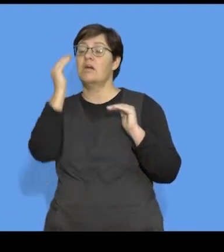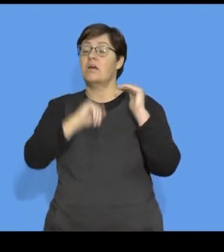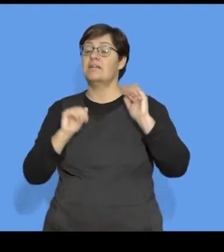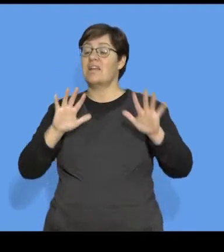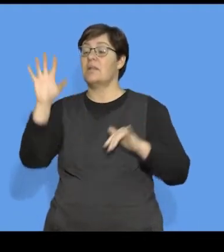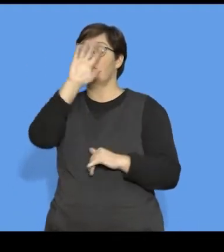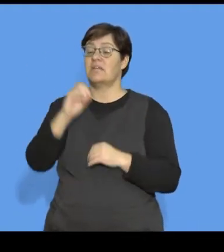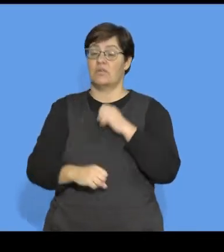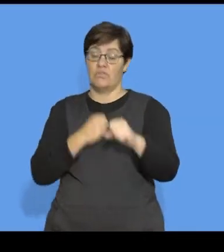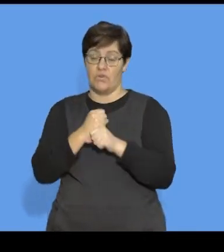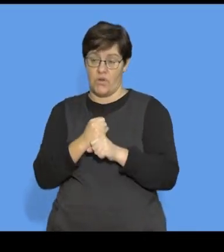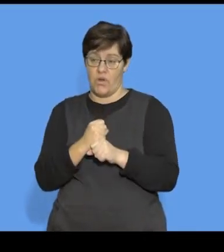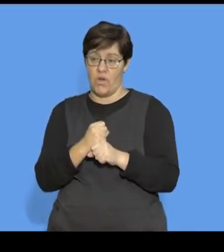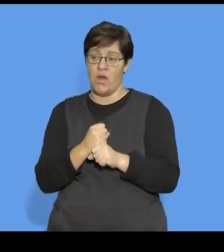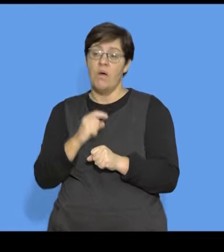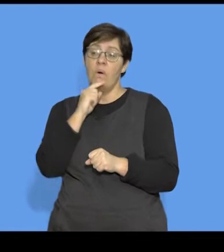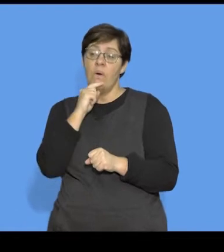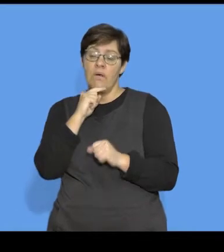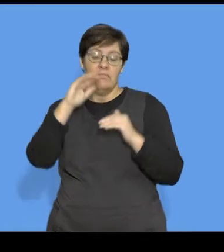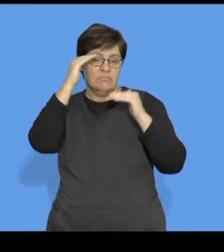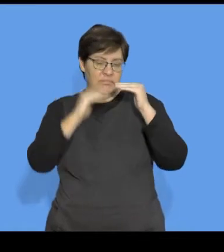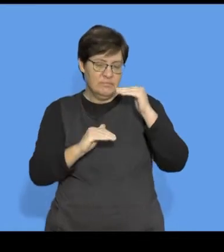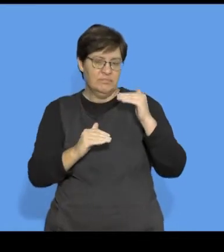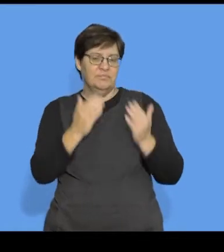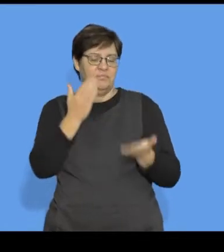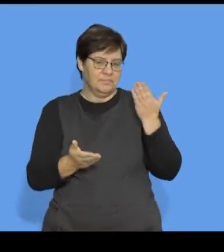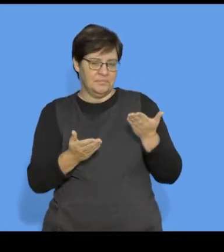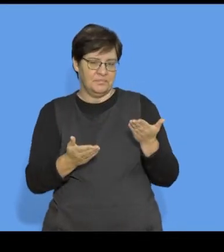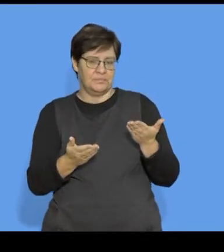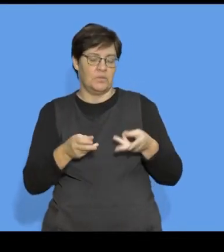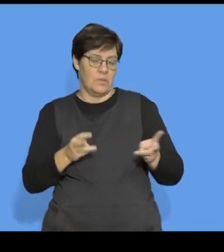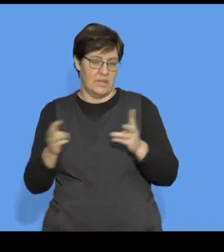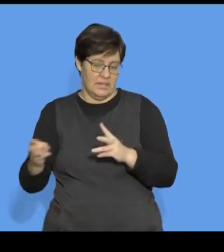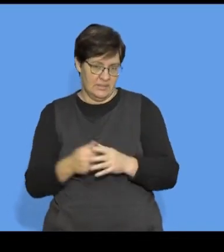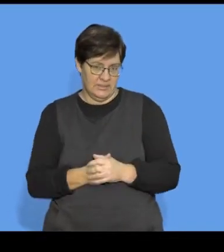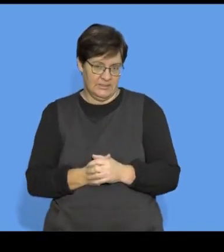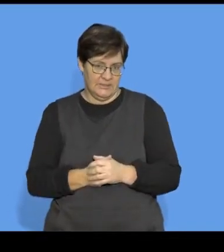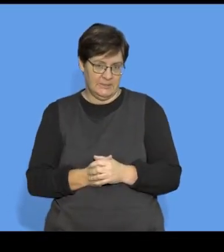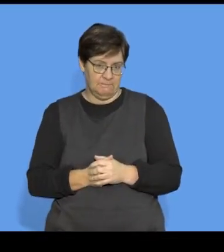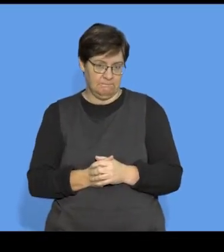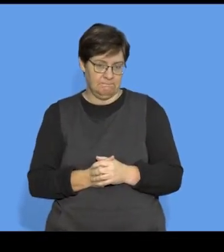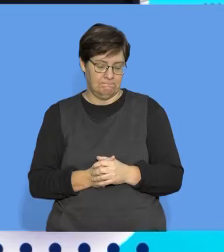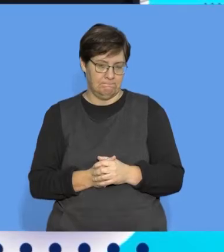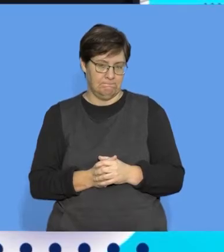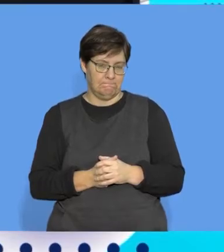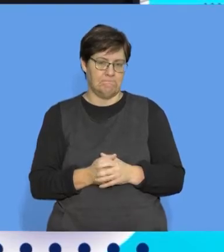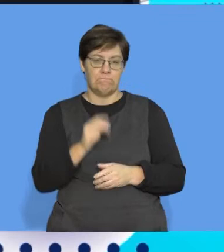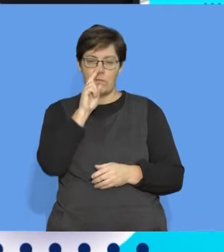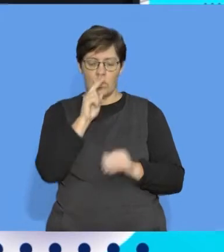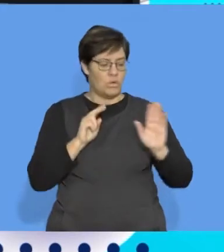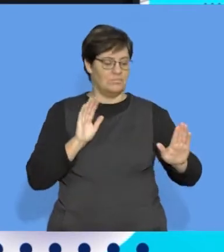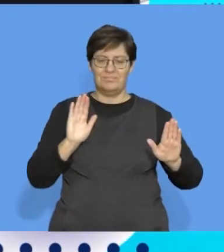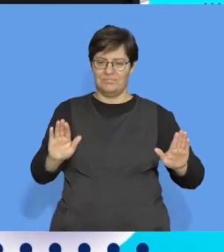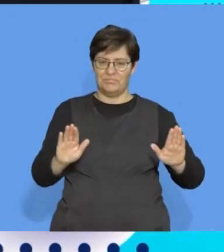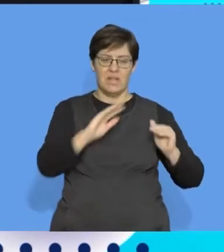at 10% per annum on the diminishing balance method. Right, a quick one here. When we're looking at the